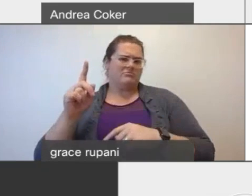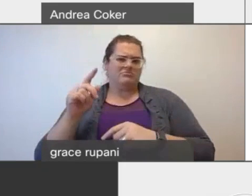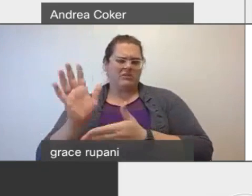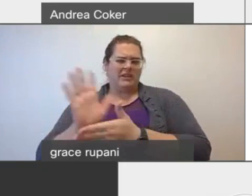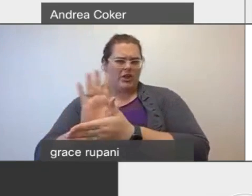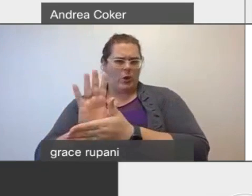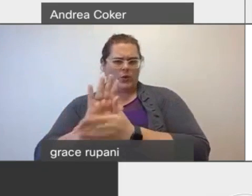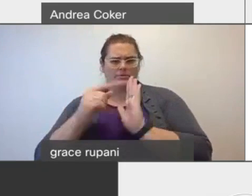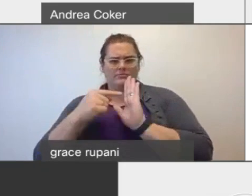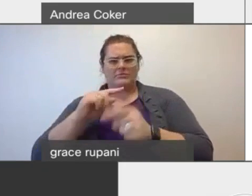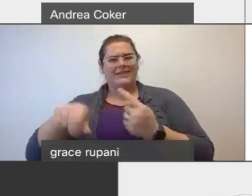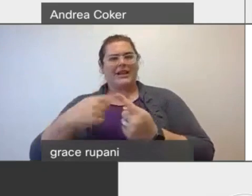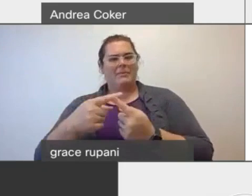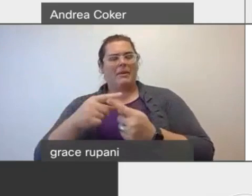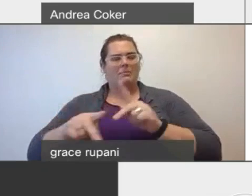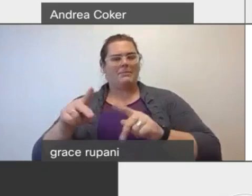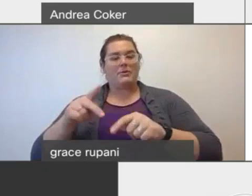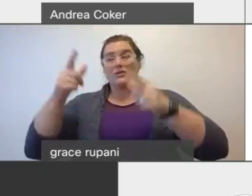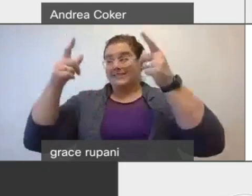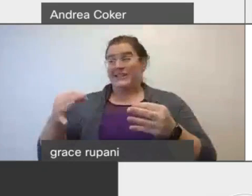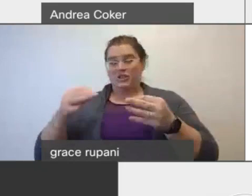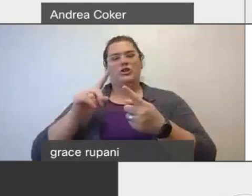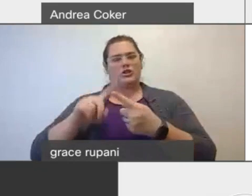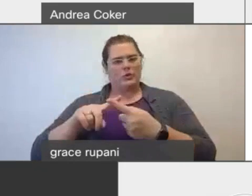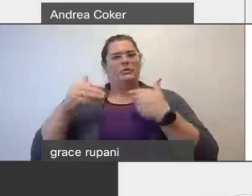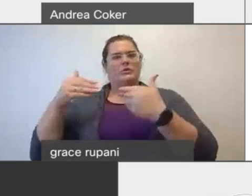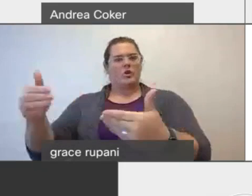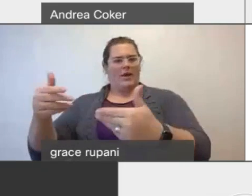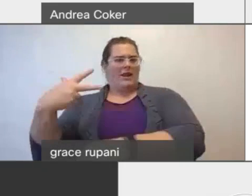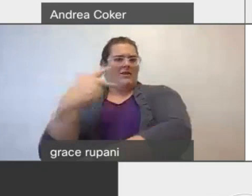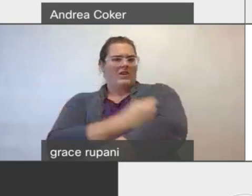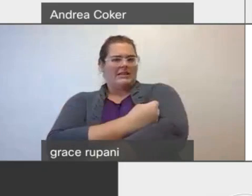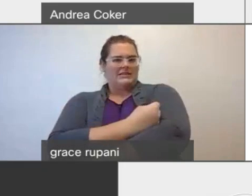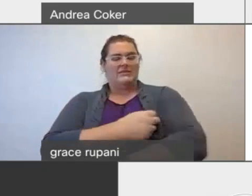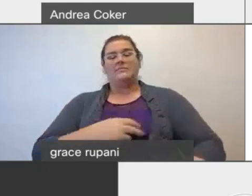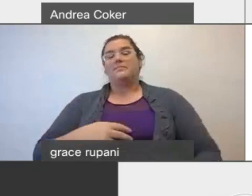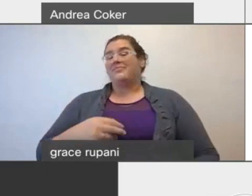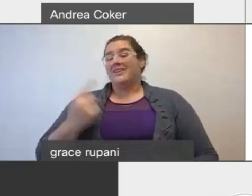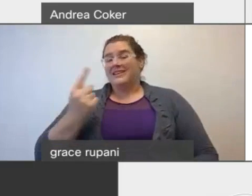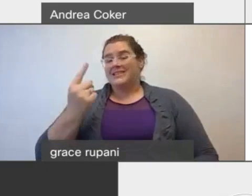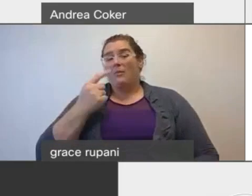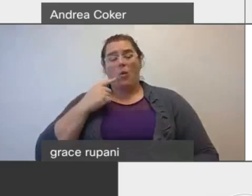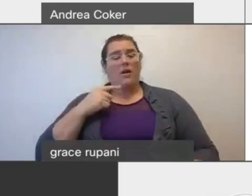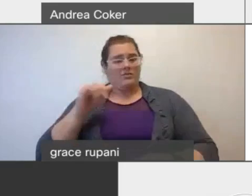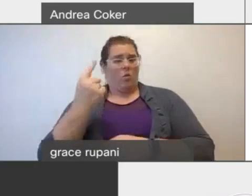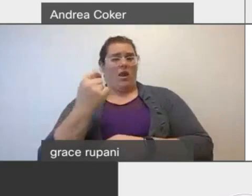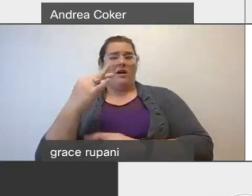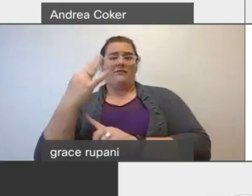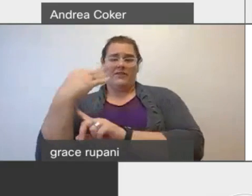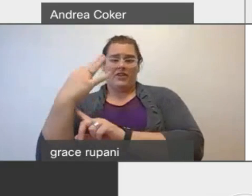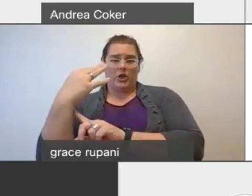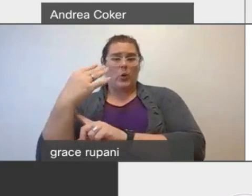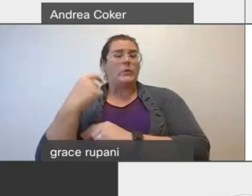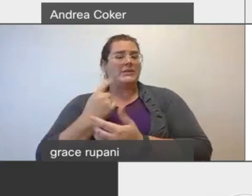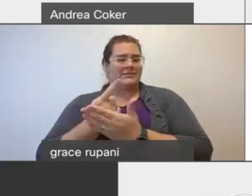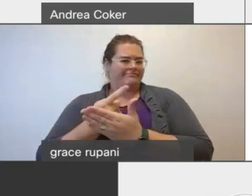vaccinated. The one that kind of sticks with me is someone who was very hesitant, but at the end of the day decided that